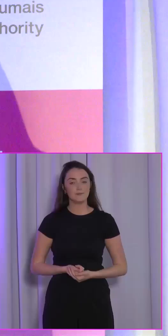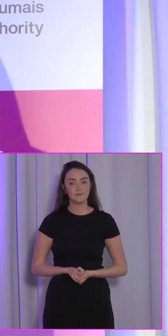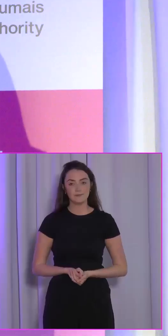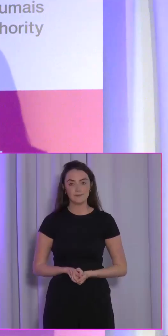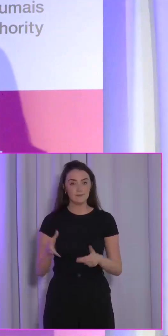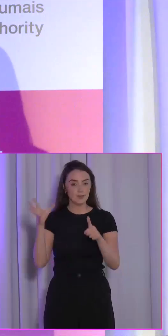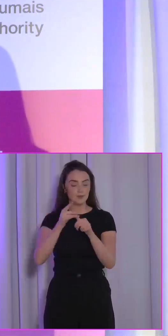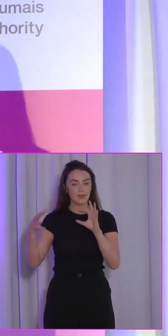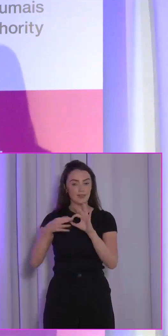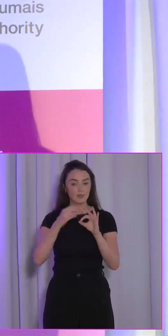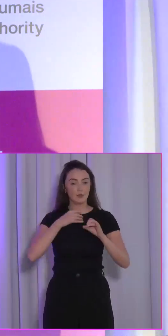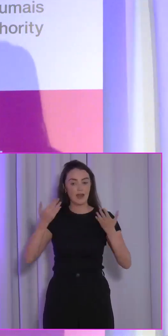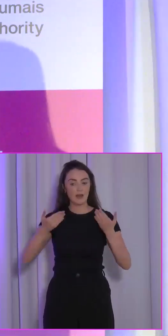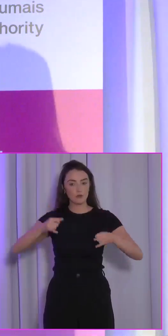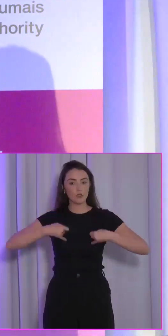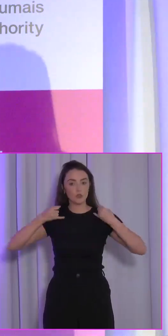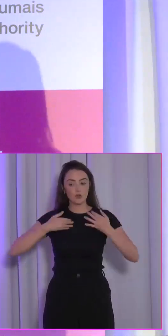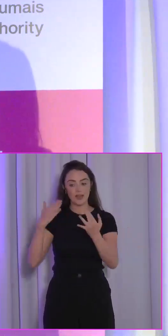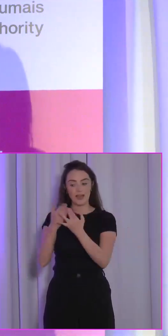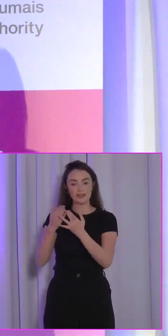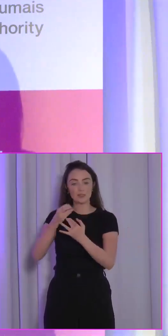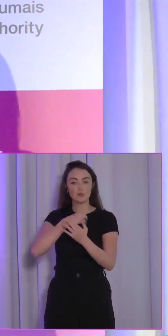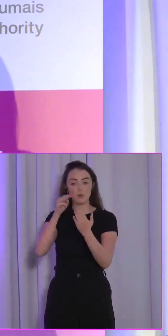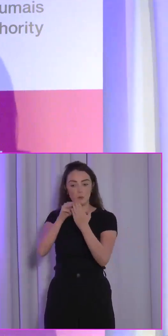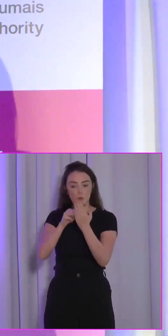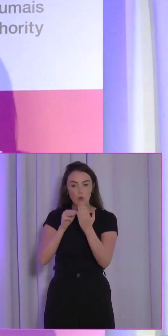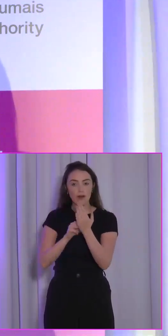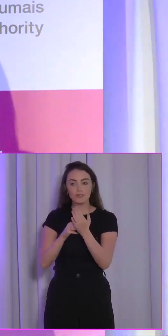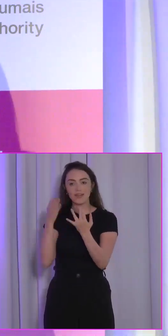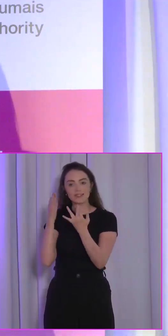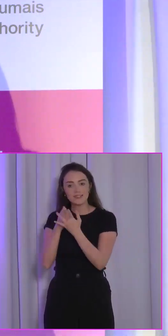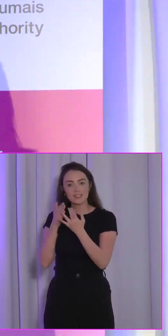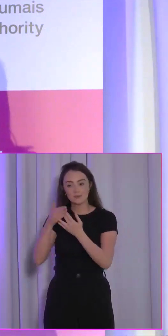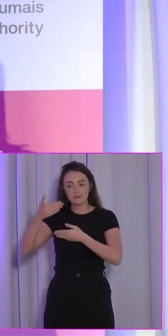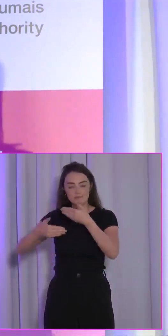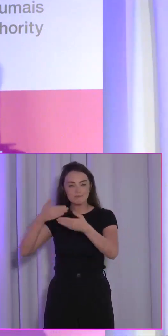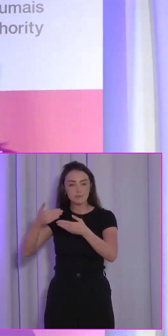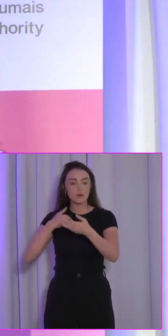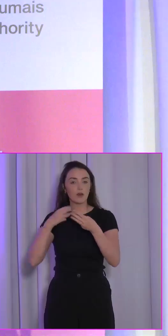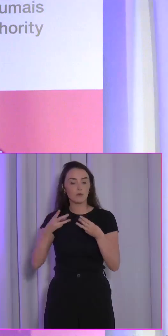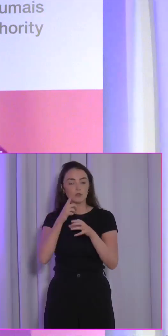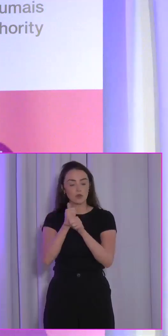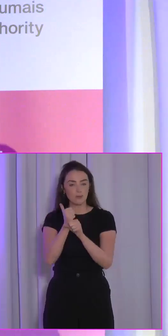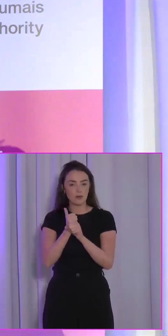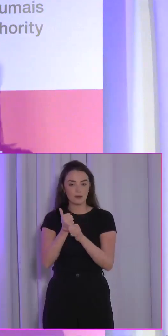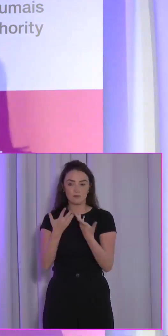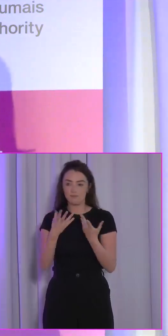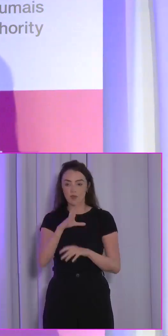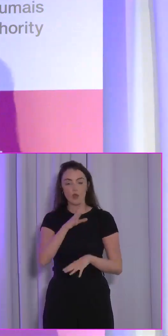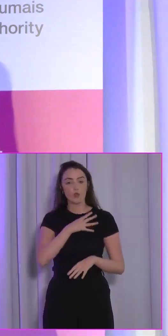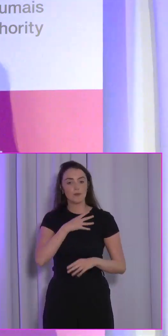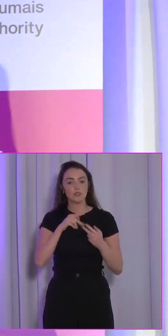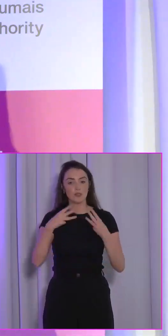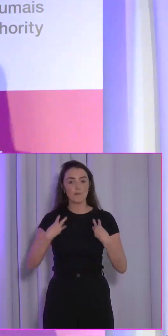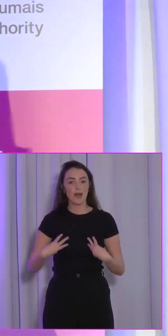particularly in relation to enjoying access to programmings in accessible formats. So I want to talk a little bit about Coimisiún Meán and